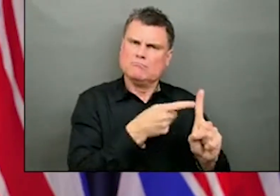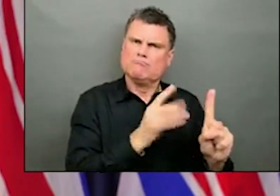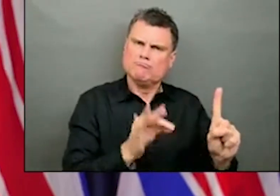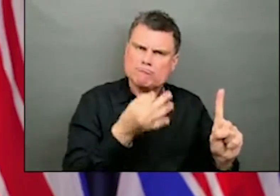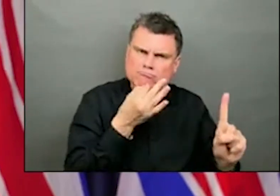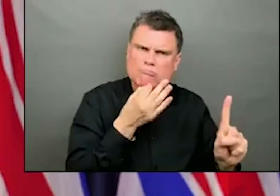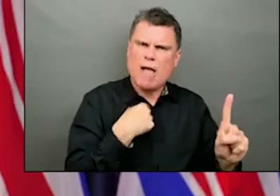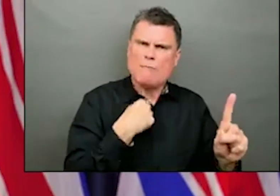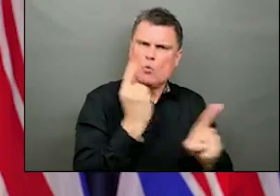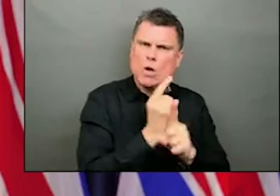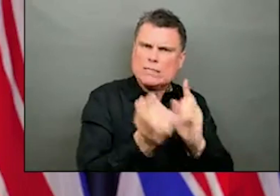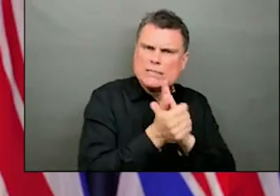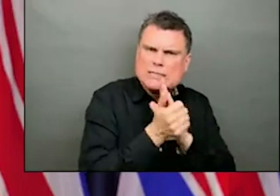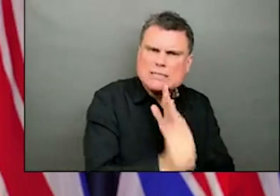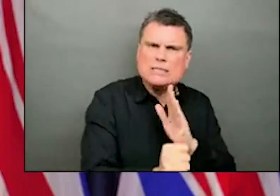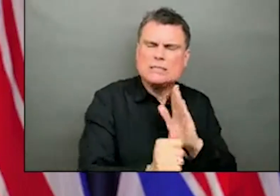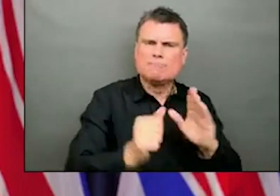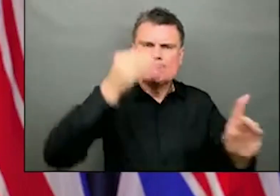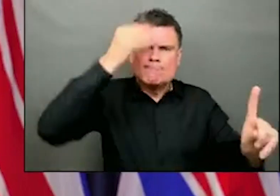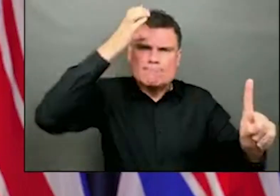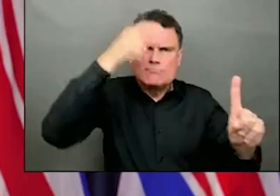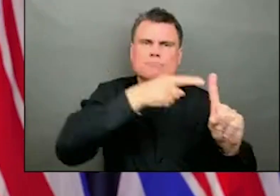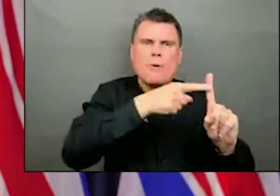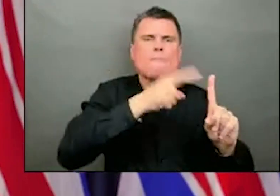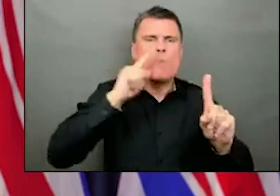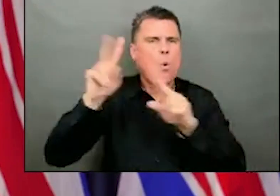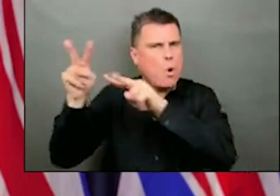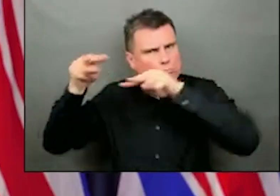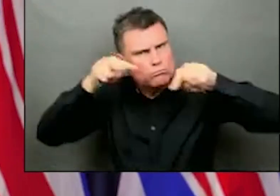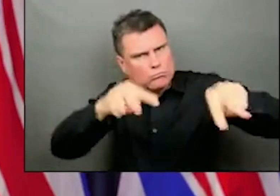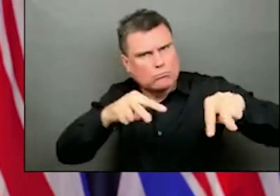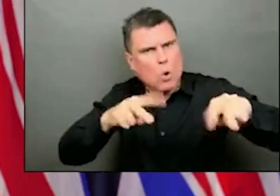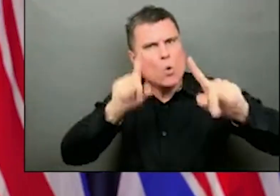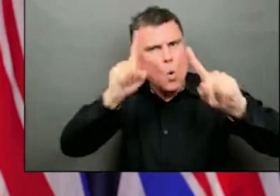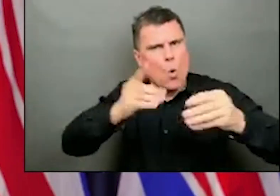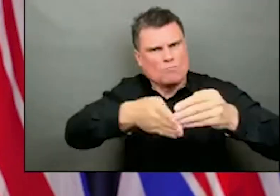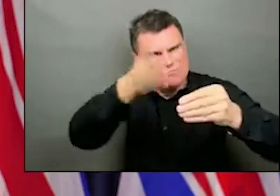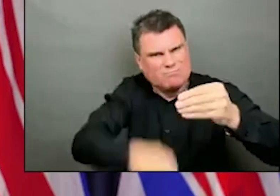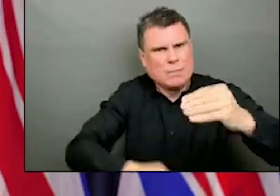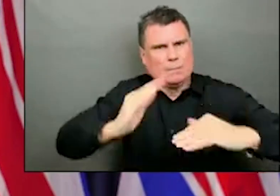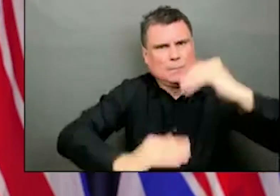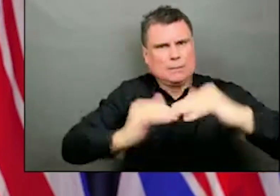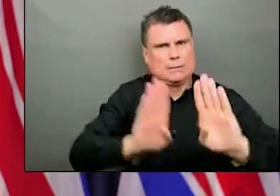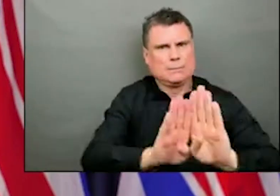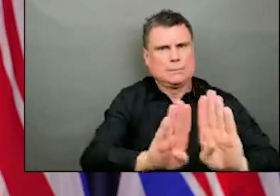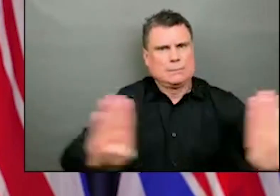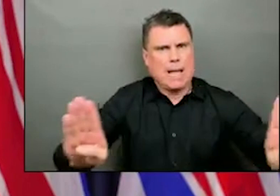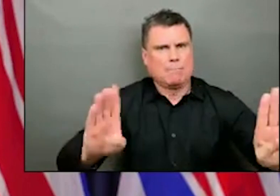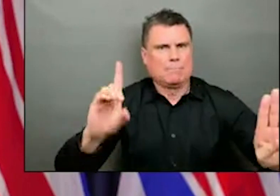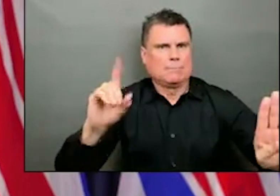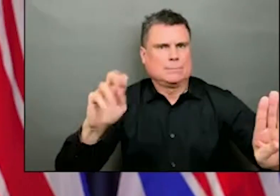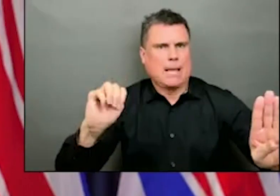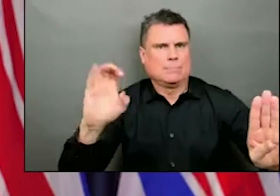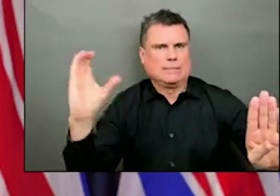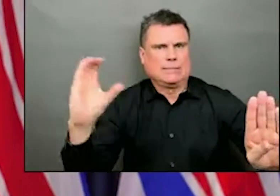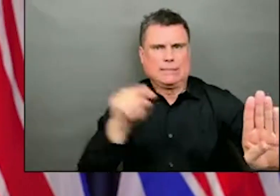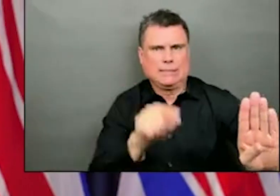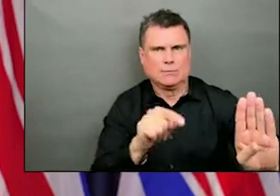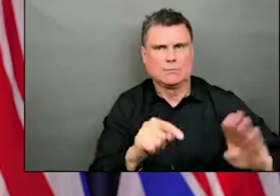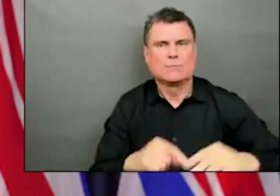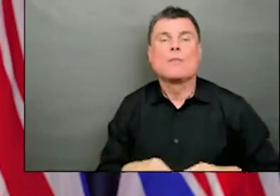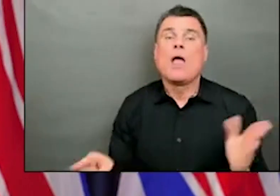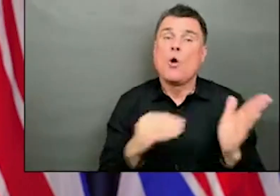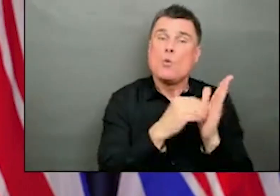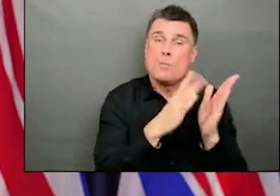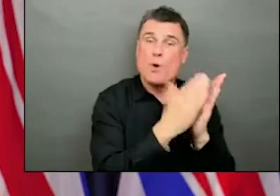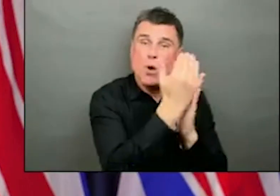recommending. So I'm confident that those shortcomings, and I don't want to, again, Mr. Millburn is abundantly clear that there